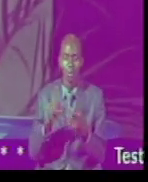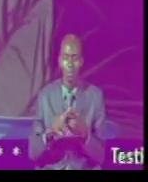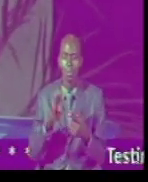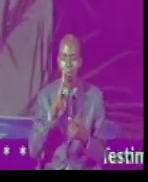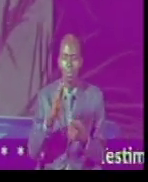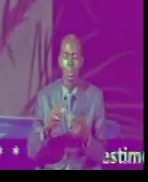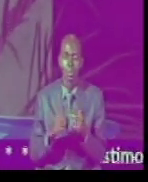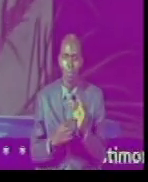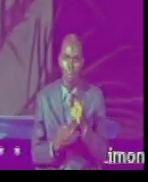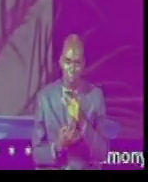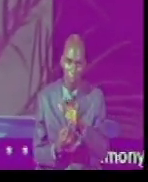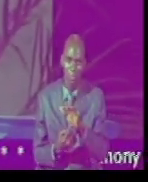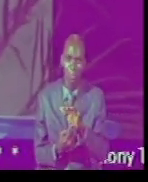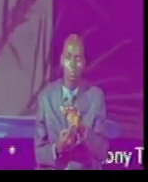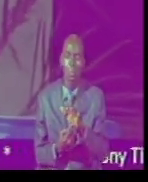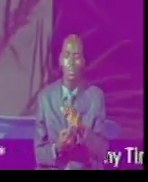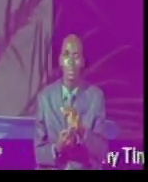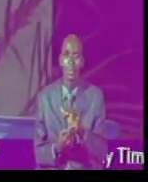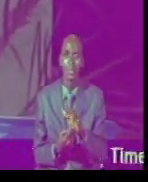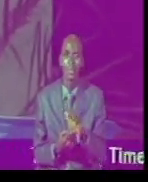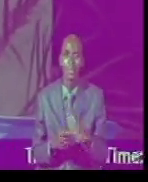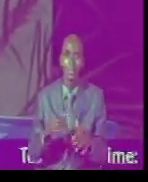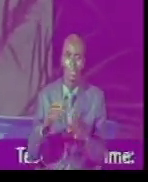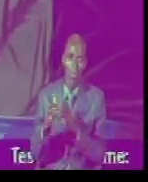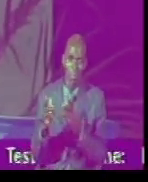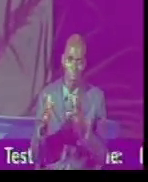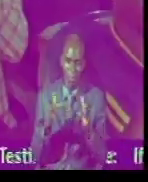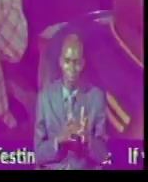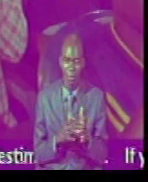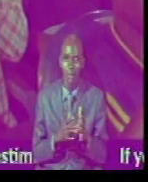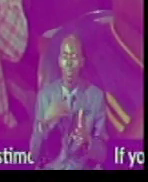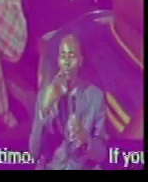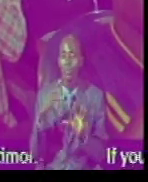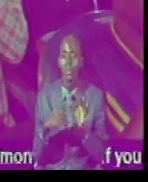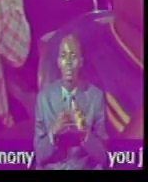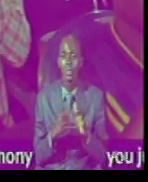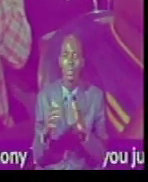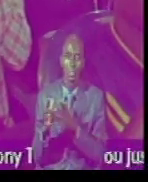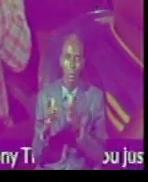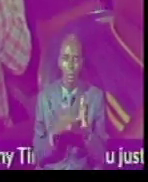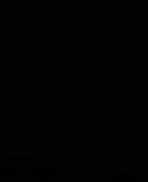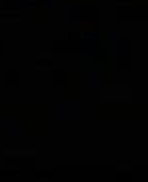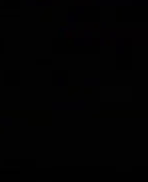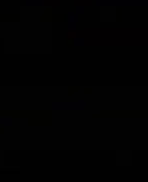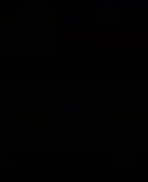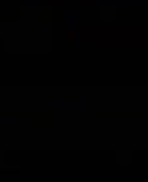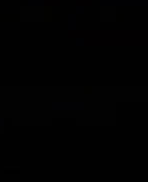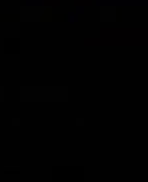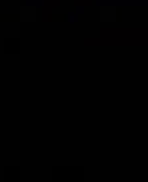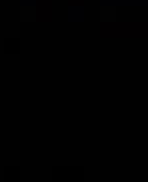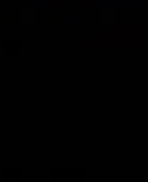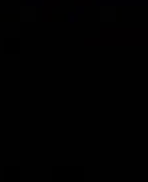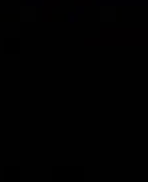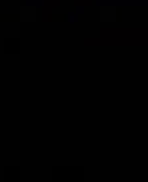Q-E-D. Jesus did it. Your own is there.